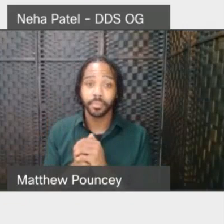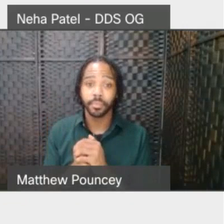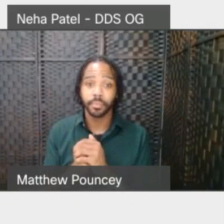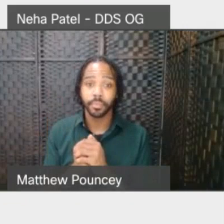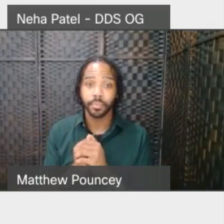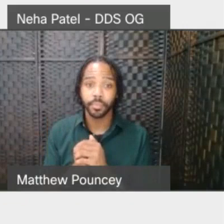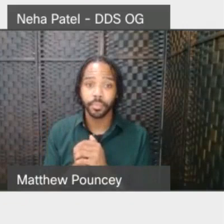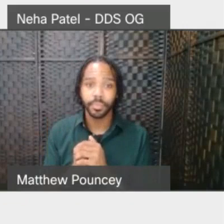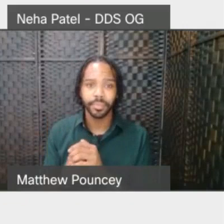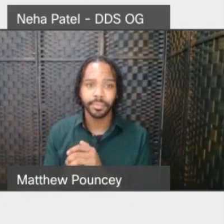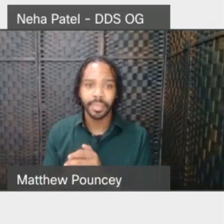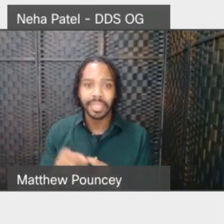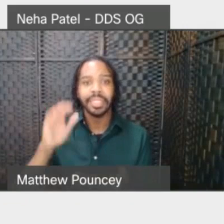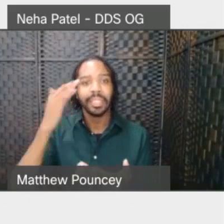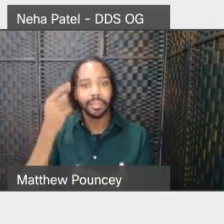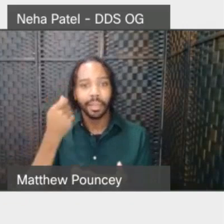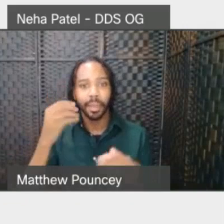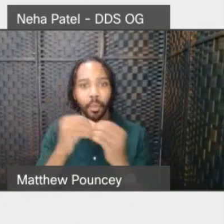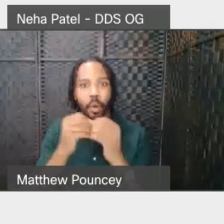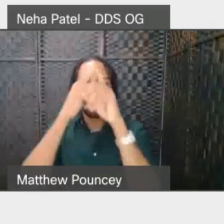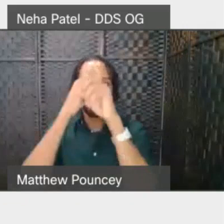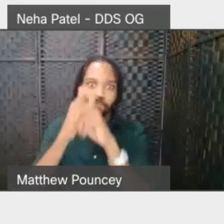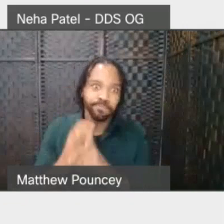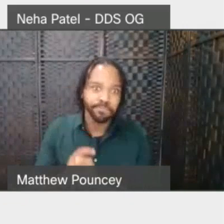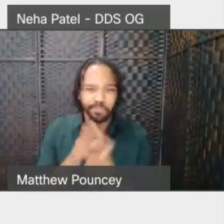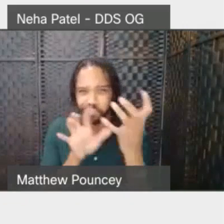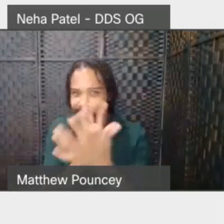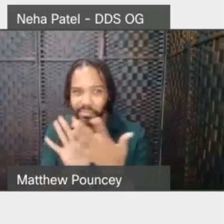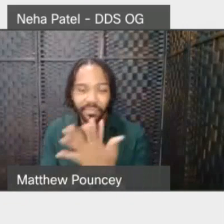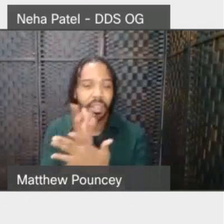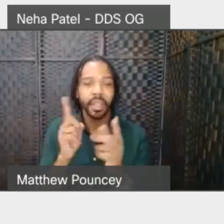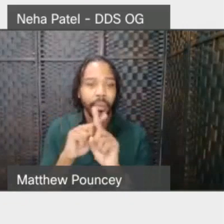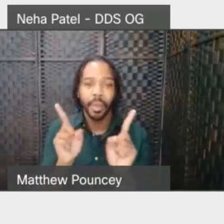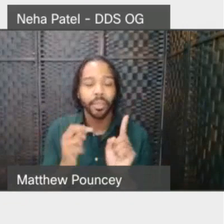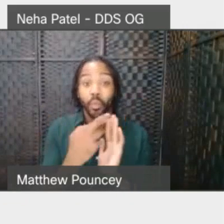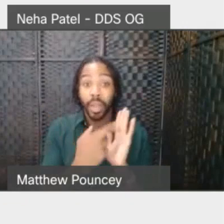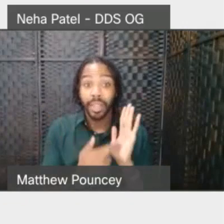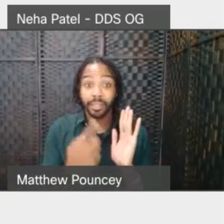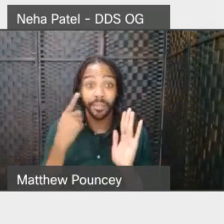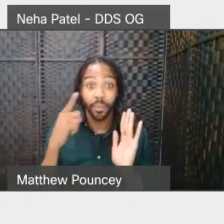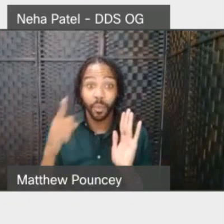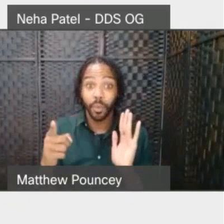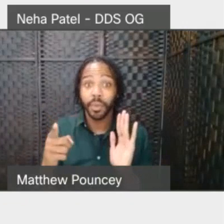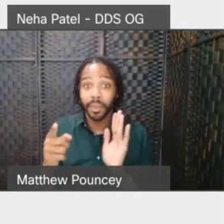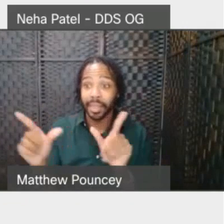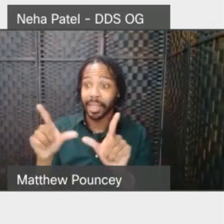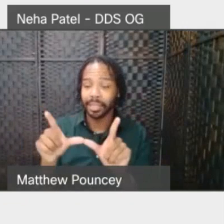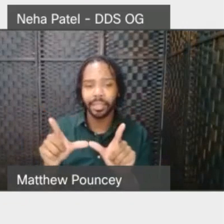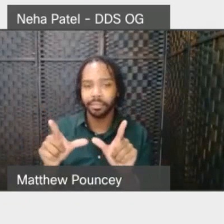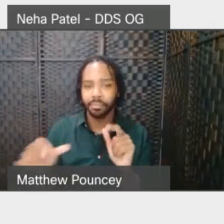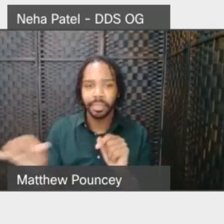convoluted than it has to be, but it's the regulation of your license. It's just another control of the regulation of your license